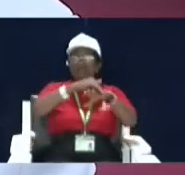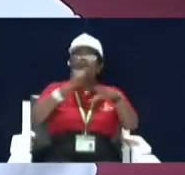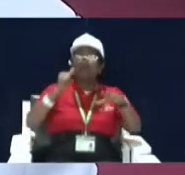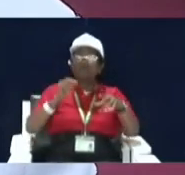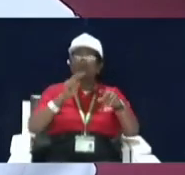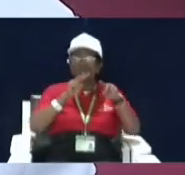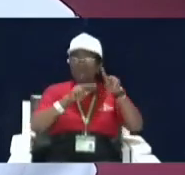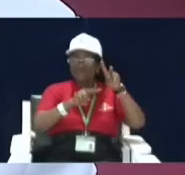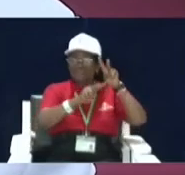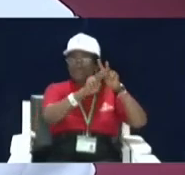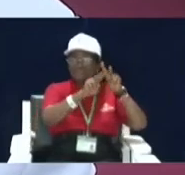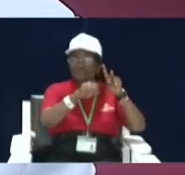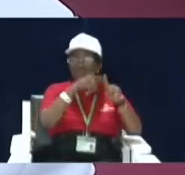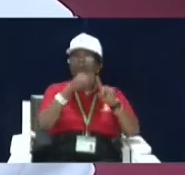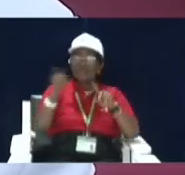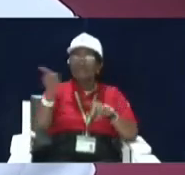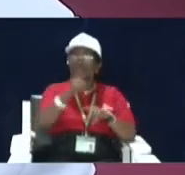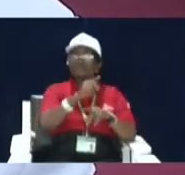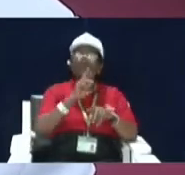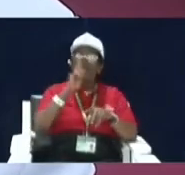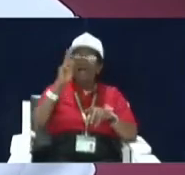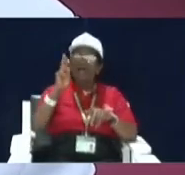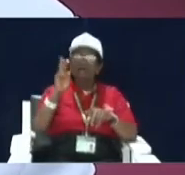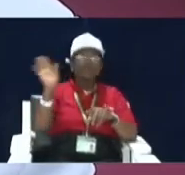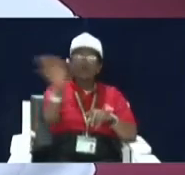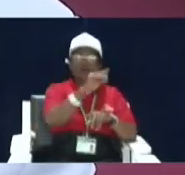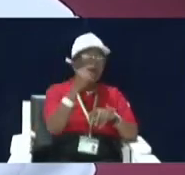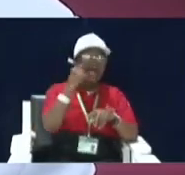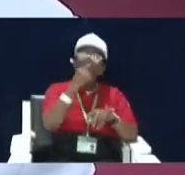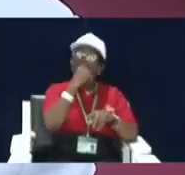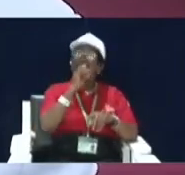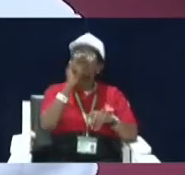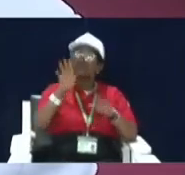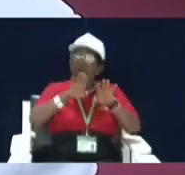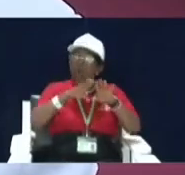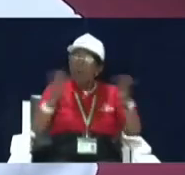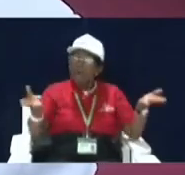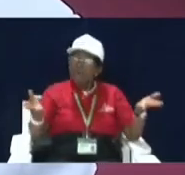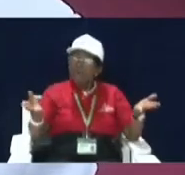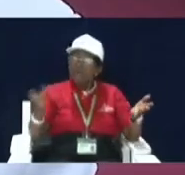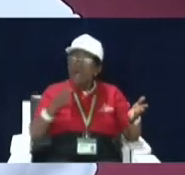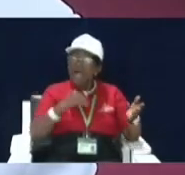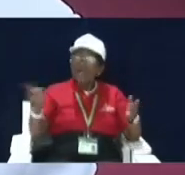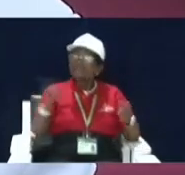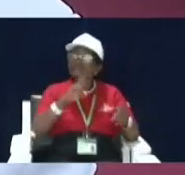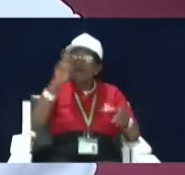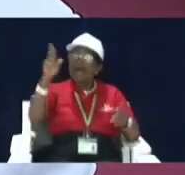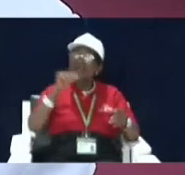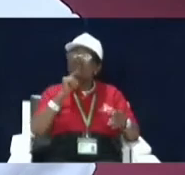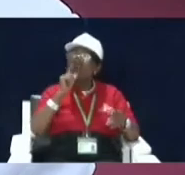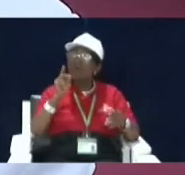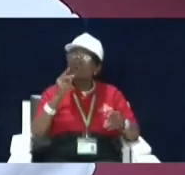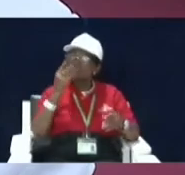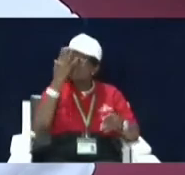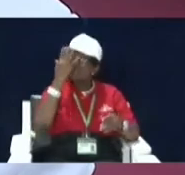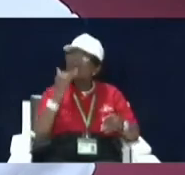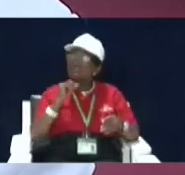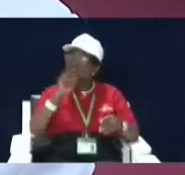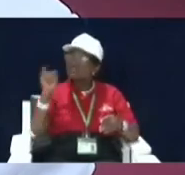And when your eyes are wide open, you are not sleeping, and all of a sudden you see things.